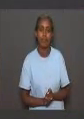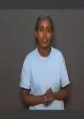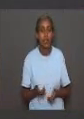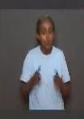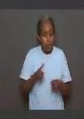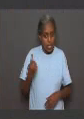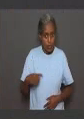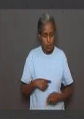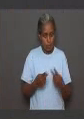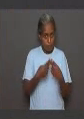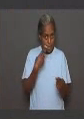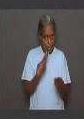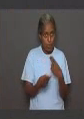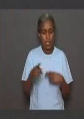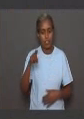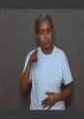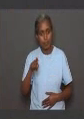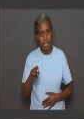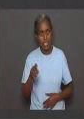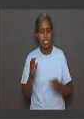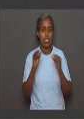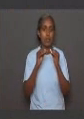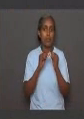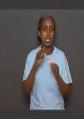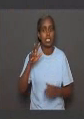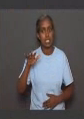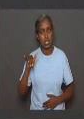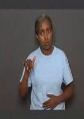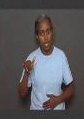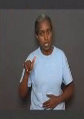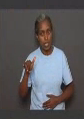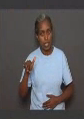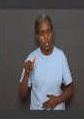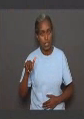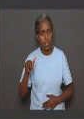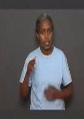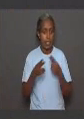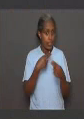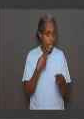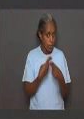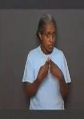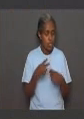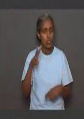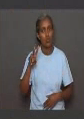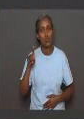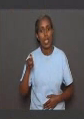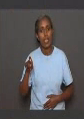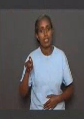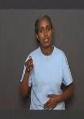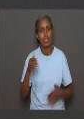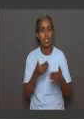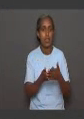When we multiply x plus 3y times